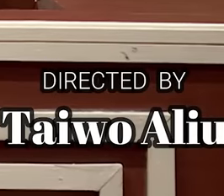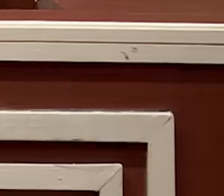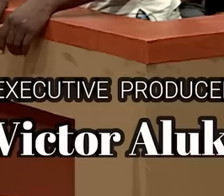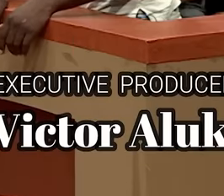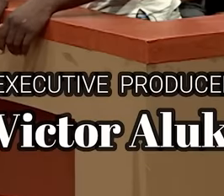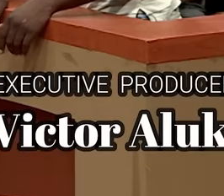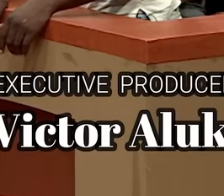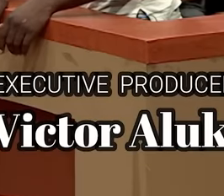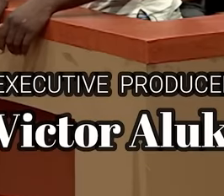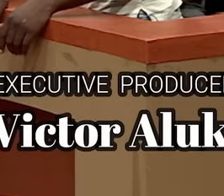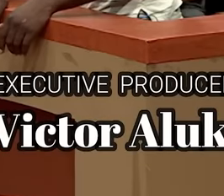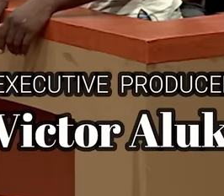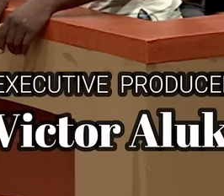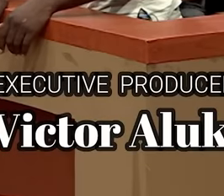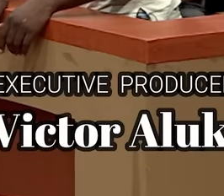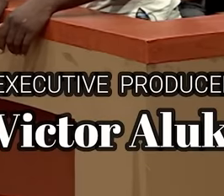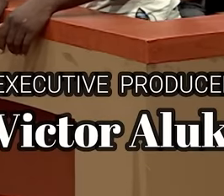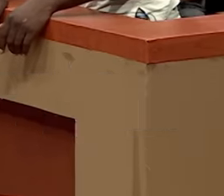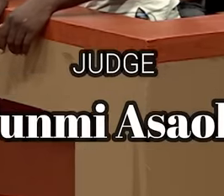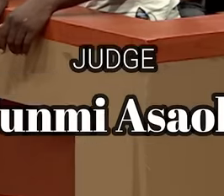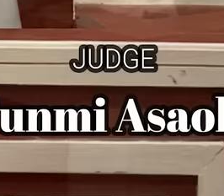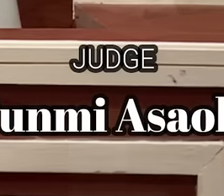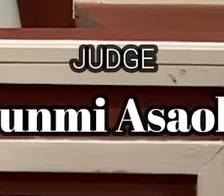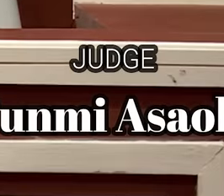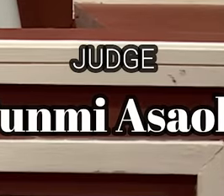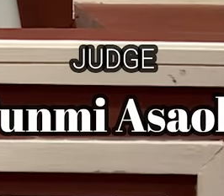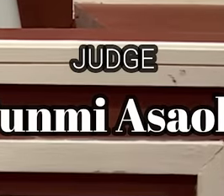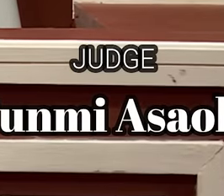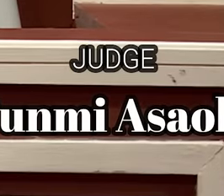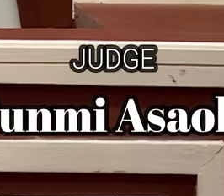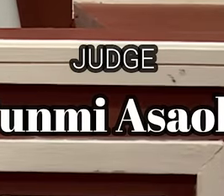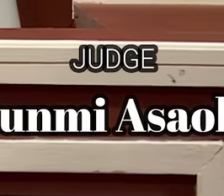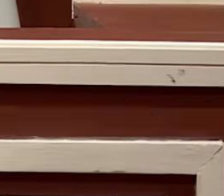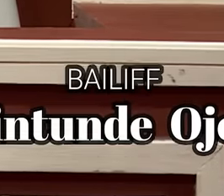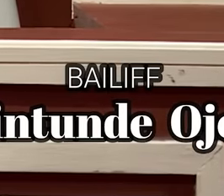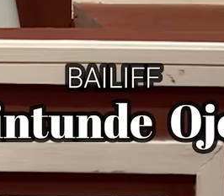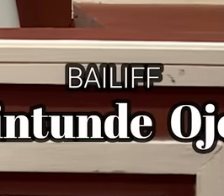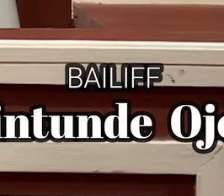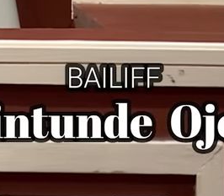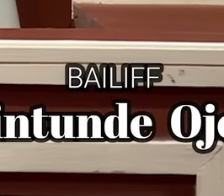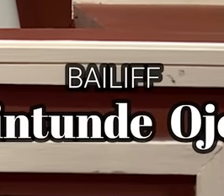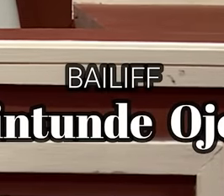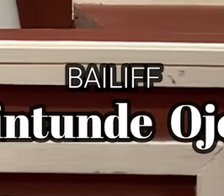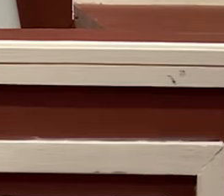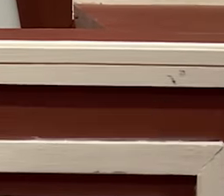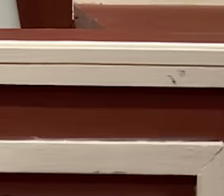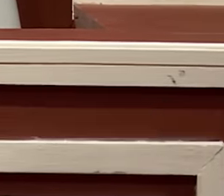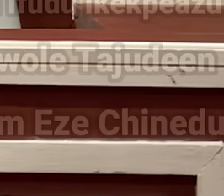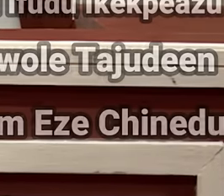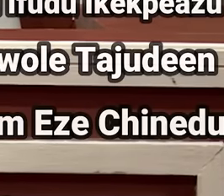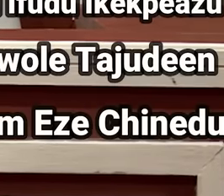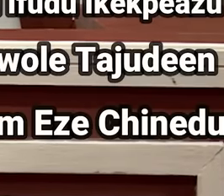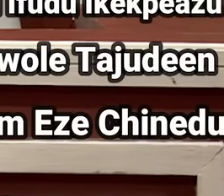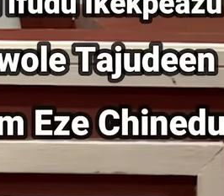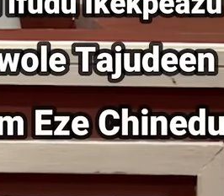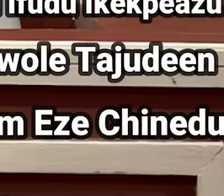give him time. It's the children that matters. So do all these things. This is my ruling. Do you understand? Yes. As I agreed. And